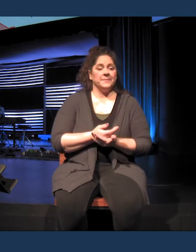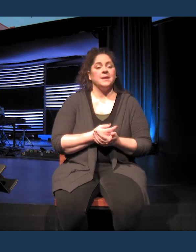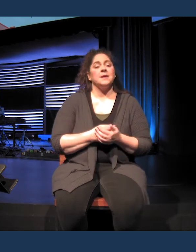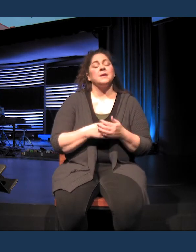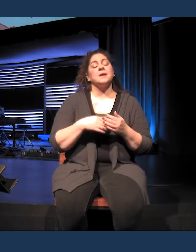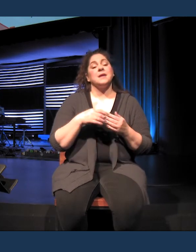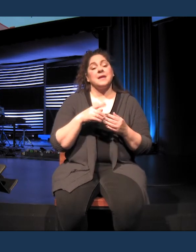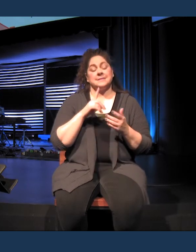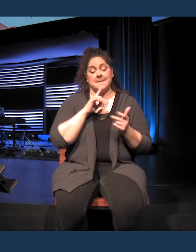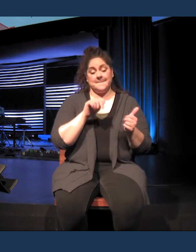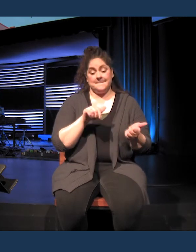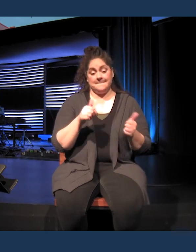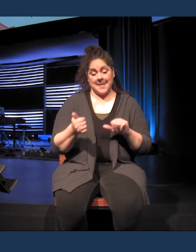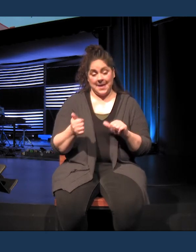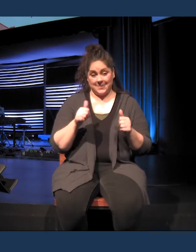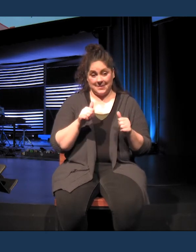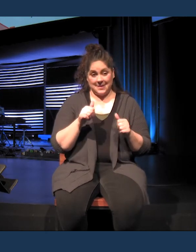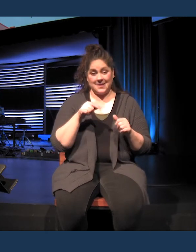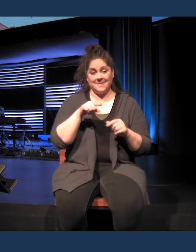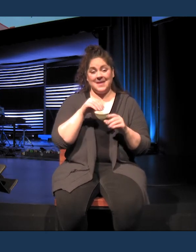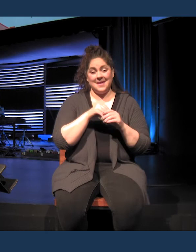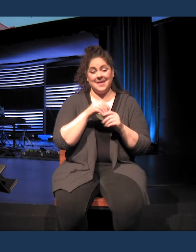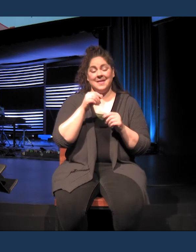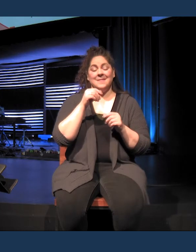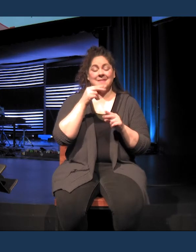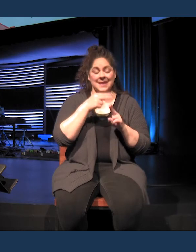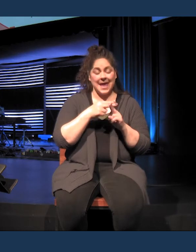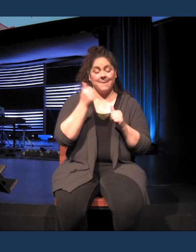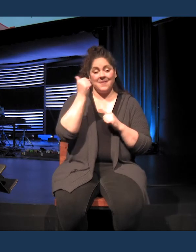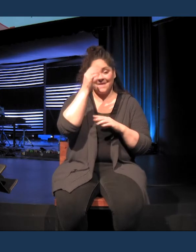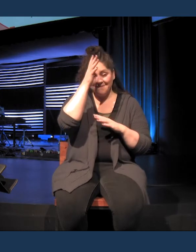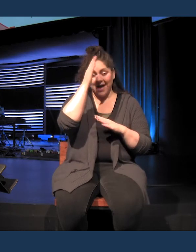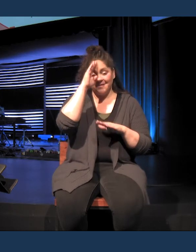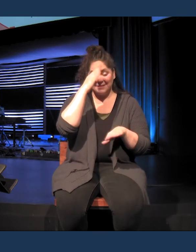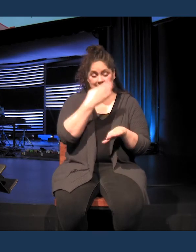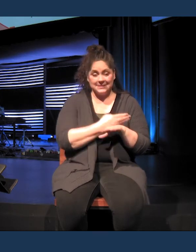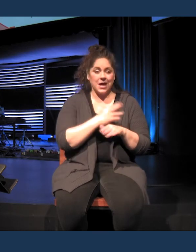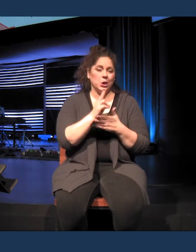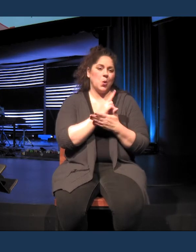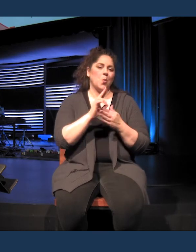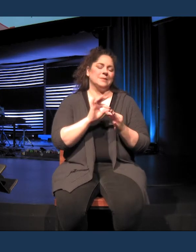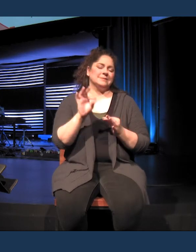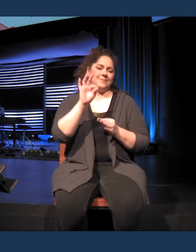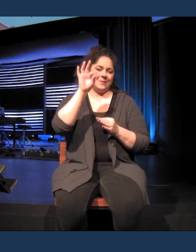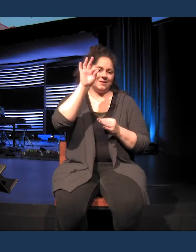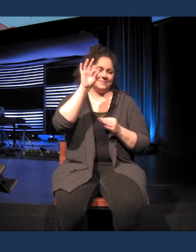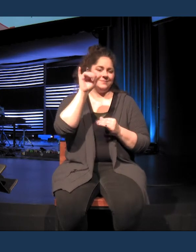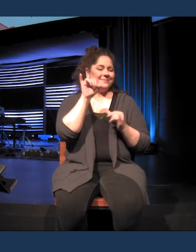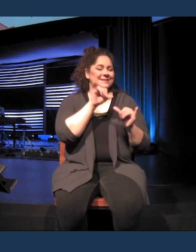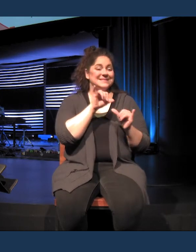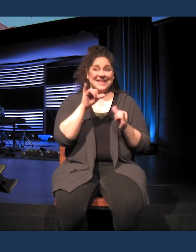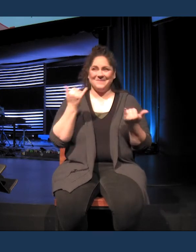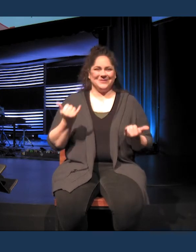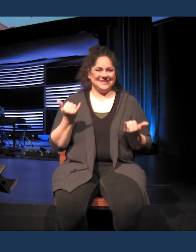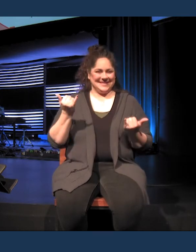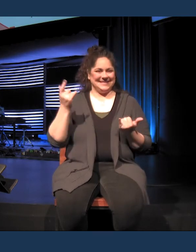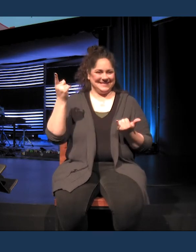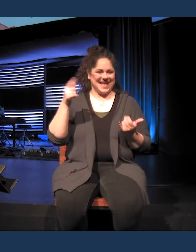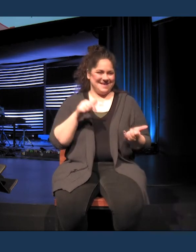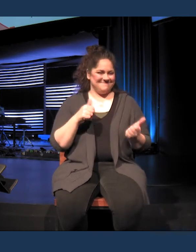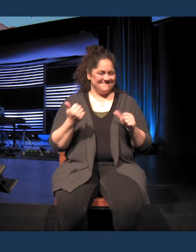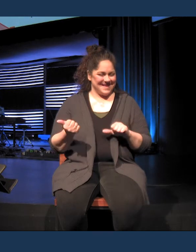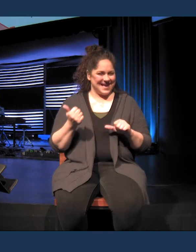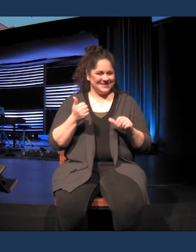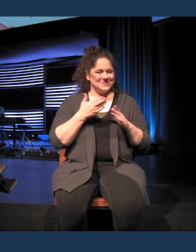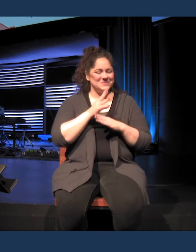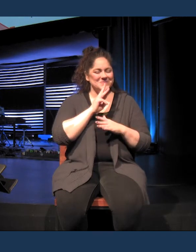Jesus said, baptize them in the name of the Father, Son, and Holy Spirit. Just like we saw people being water baptized today.